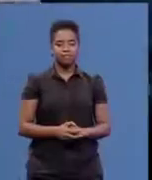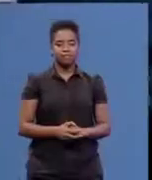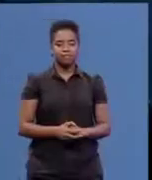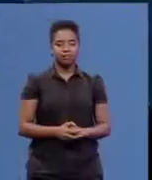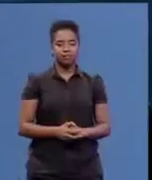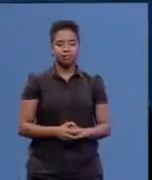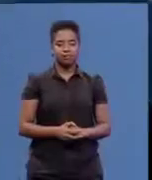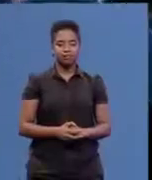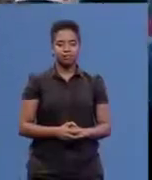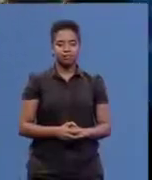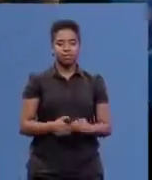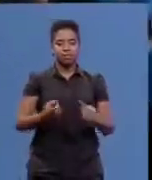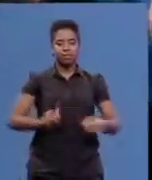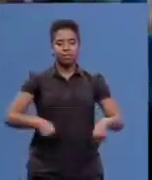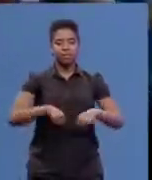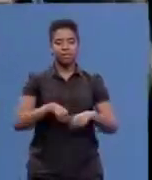His head and listen to the roar.